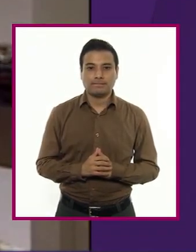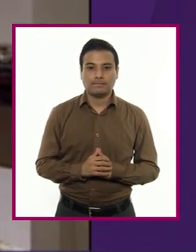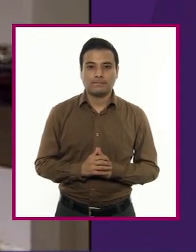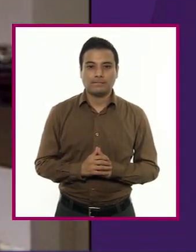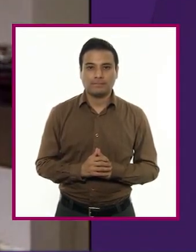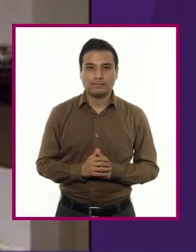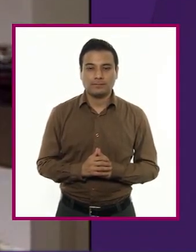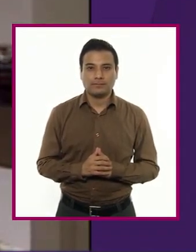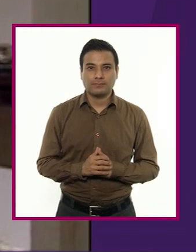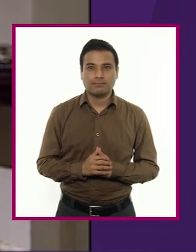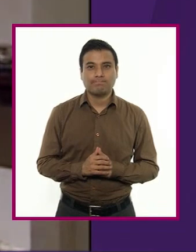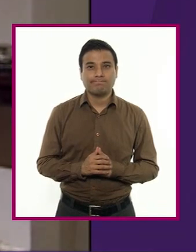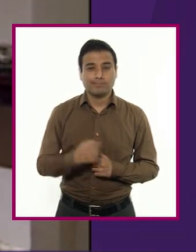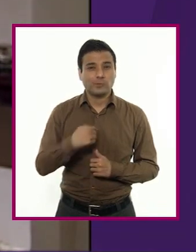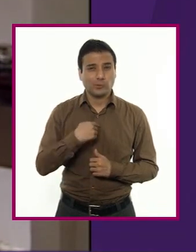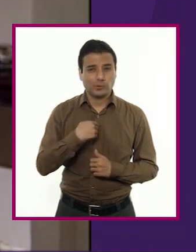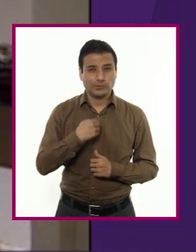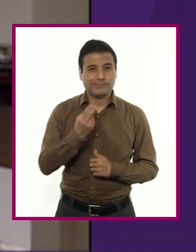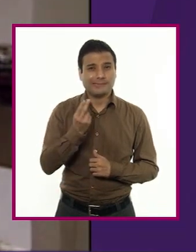I think I need some more water.